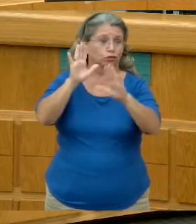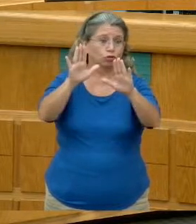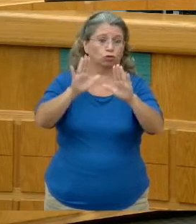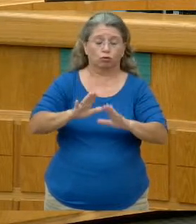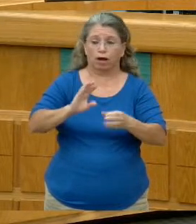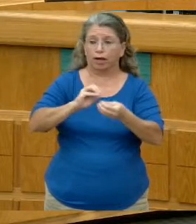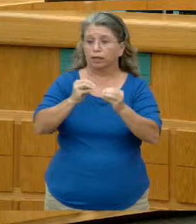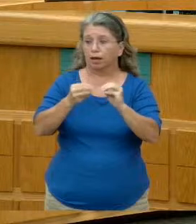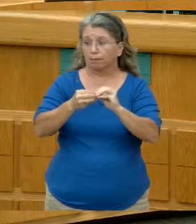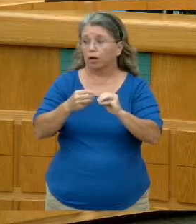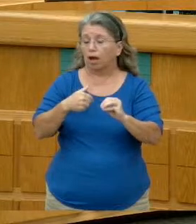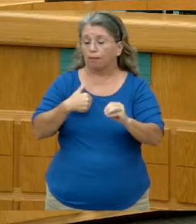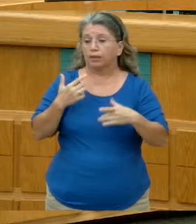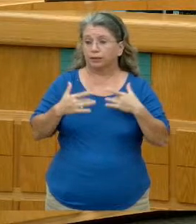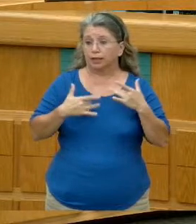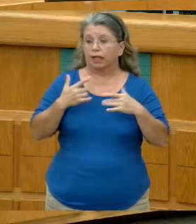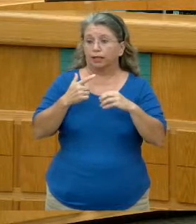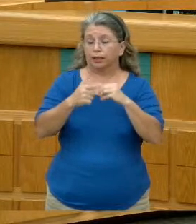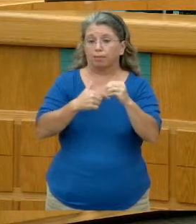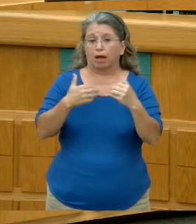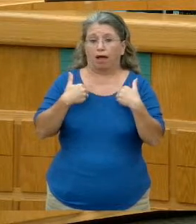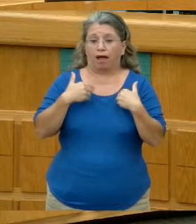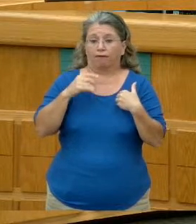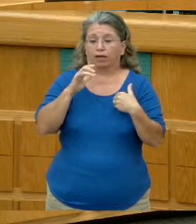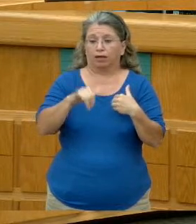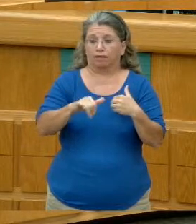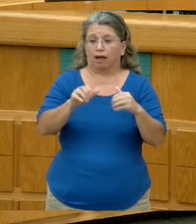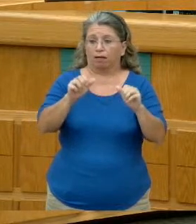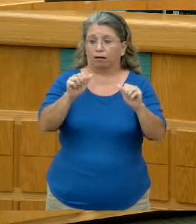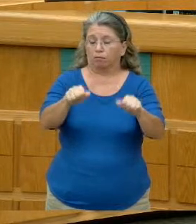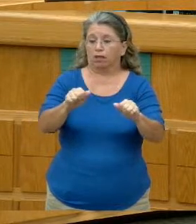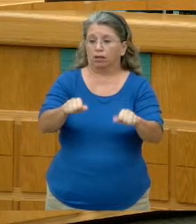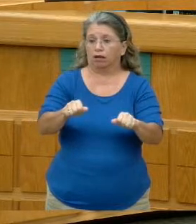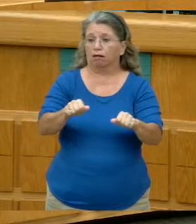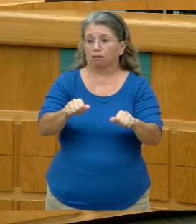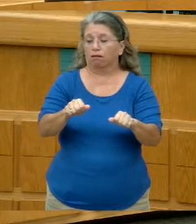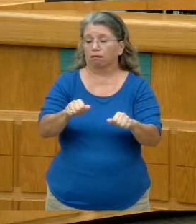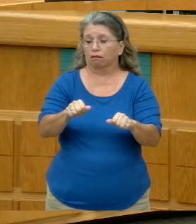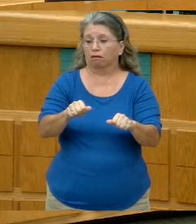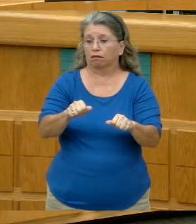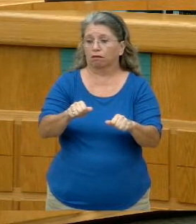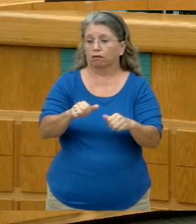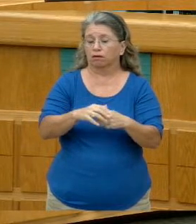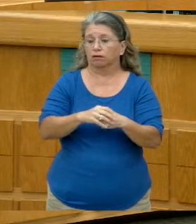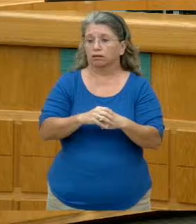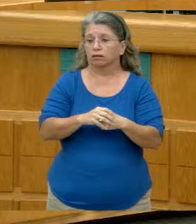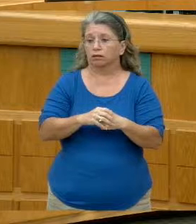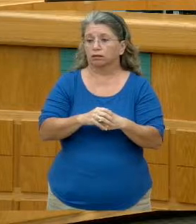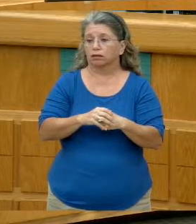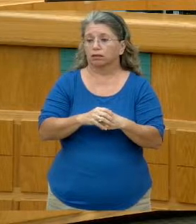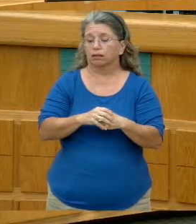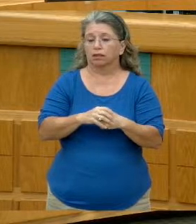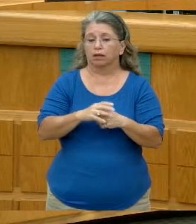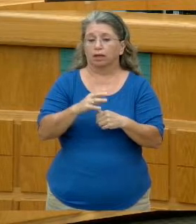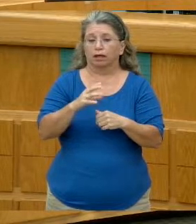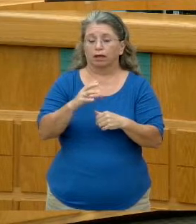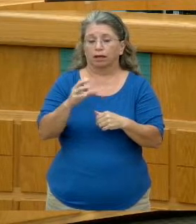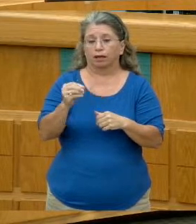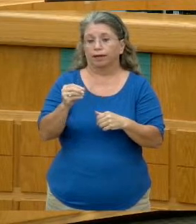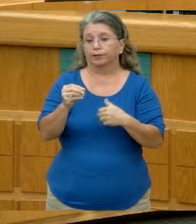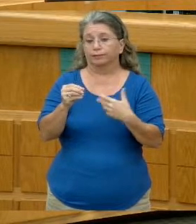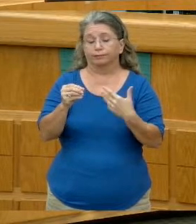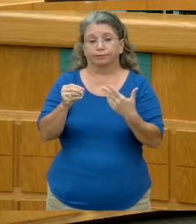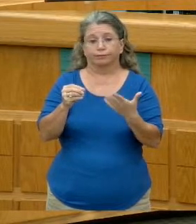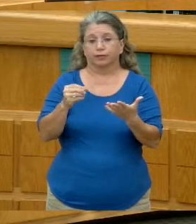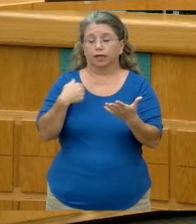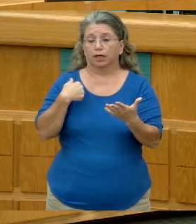And so I'm excited about having that ability. And again, you know,